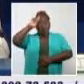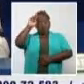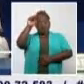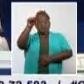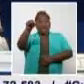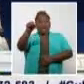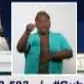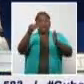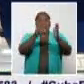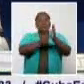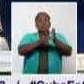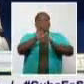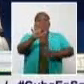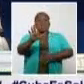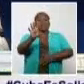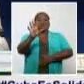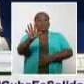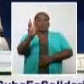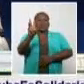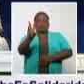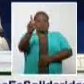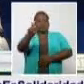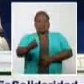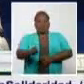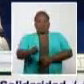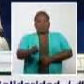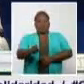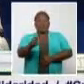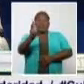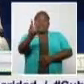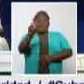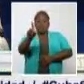In our country's hospitals,